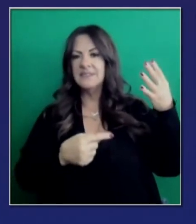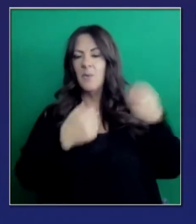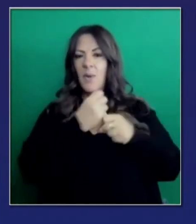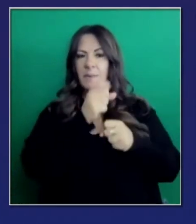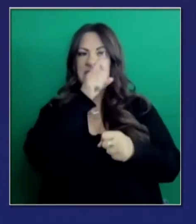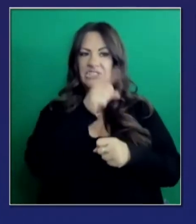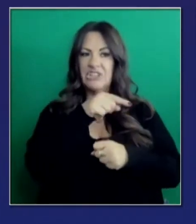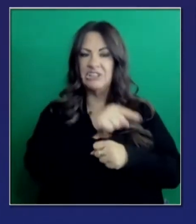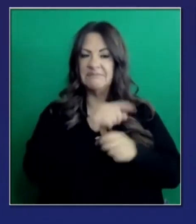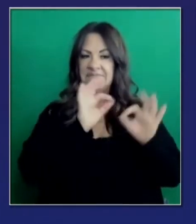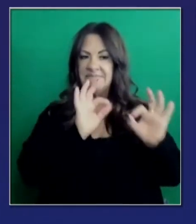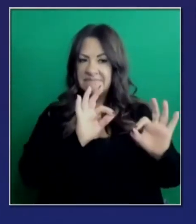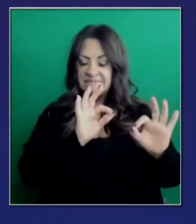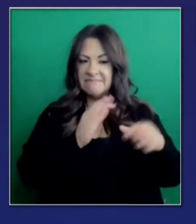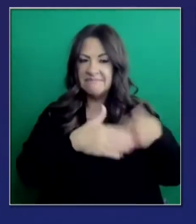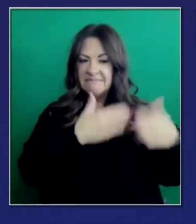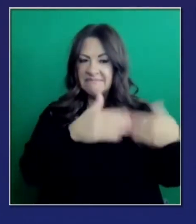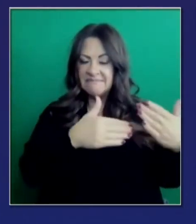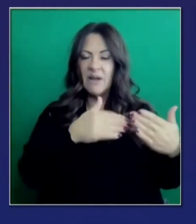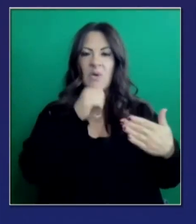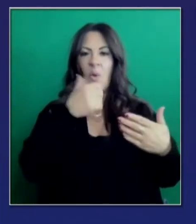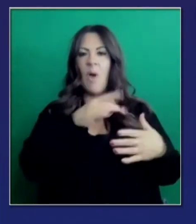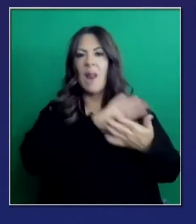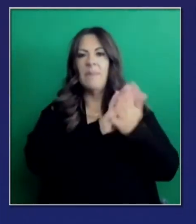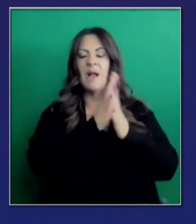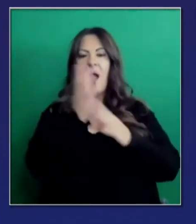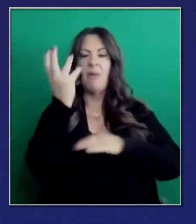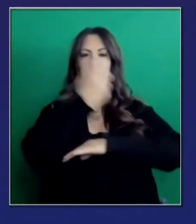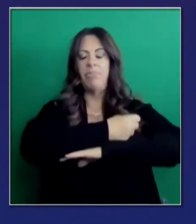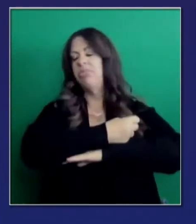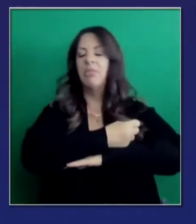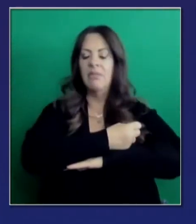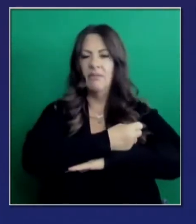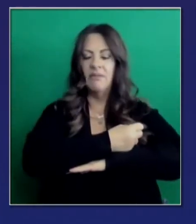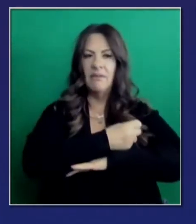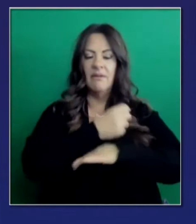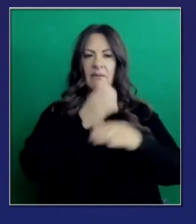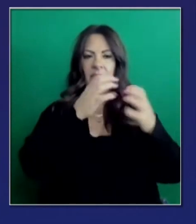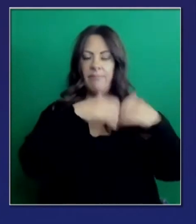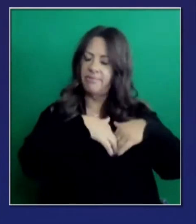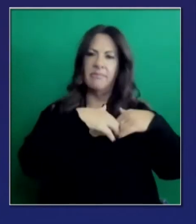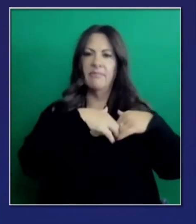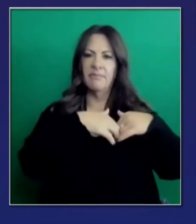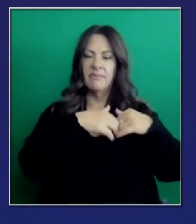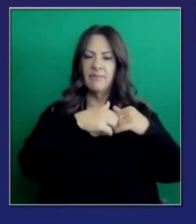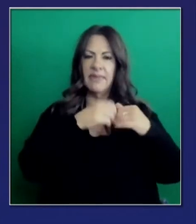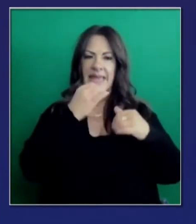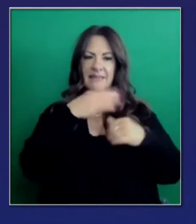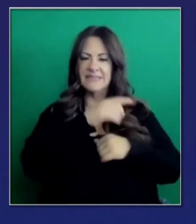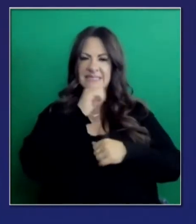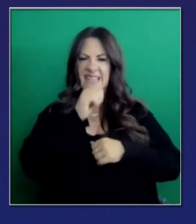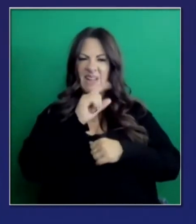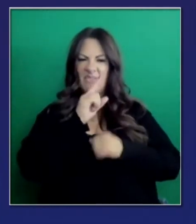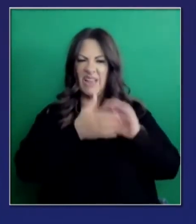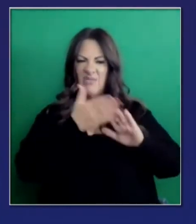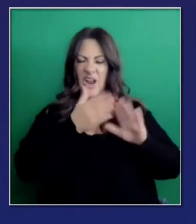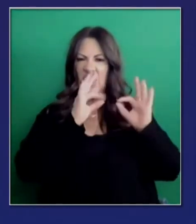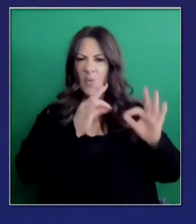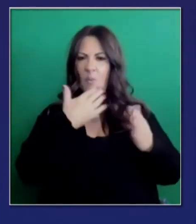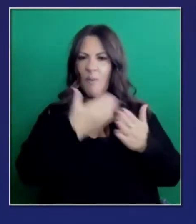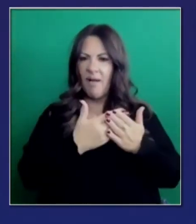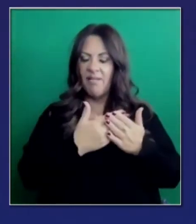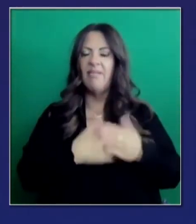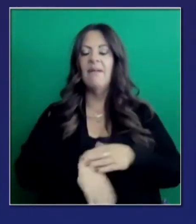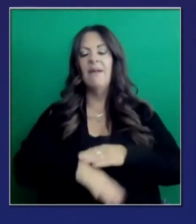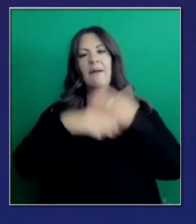have a system that shuts down. And by the way, there's been some other states, not an indictment, quite the contrary. We all should be humbled by the magnitude of this